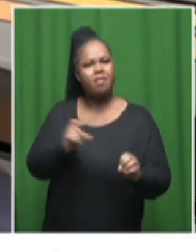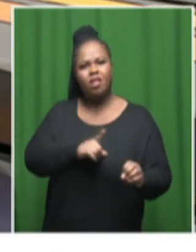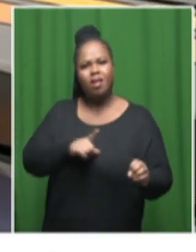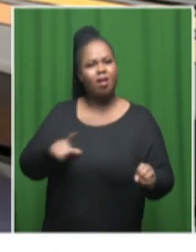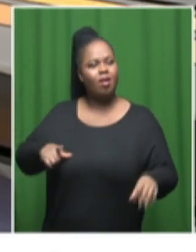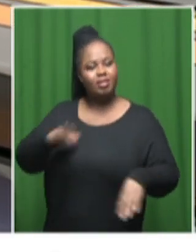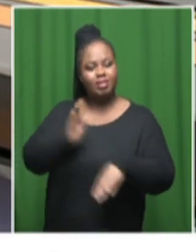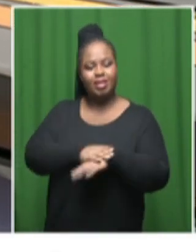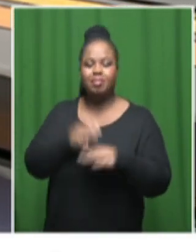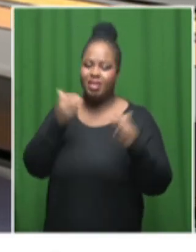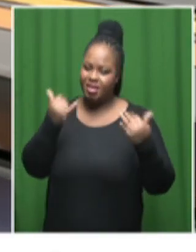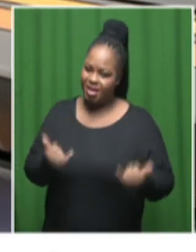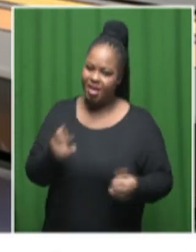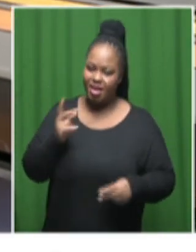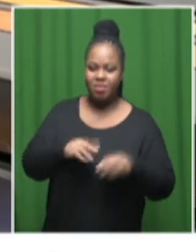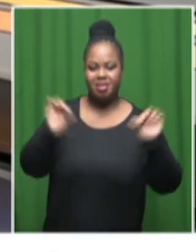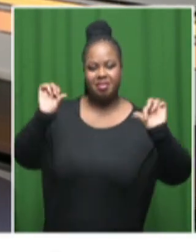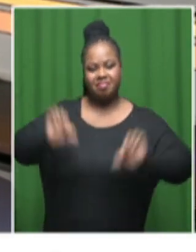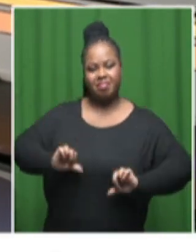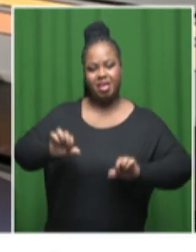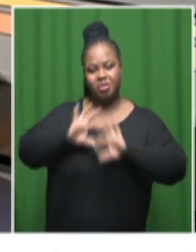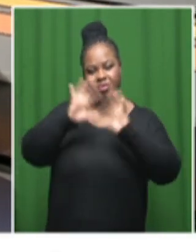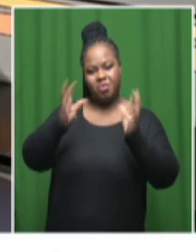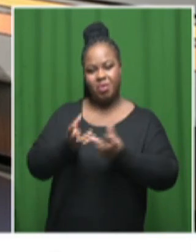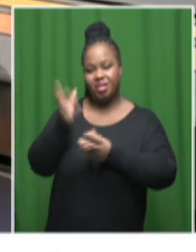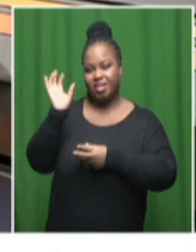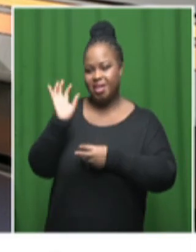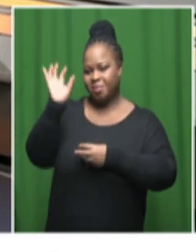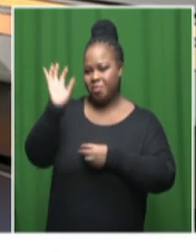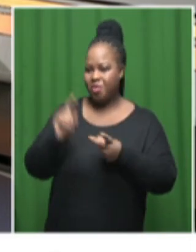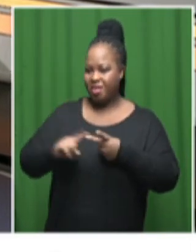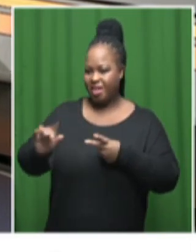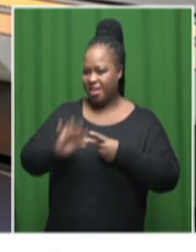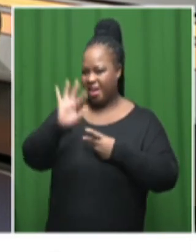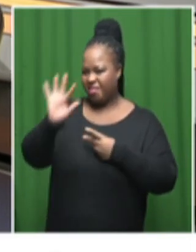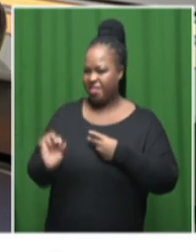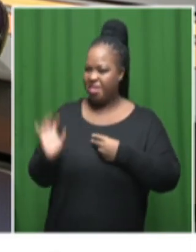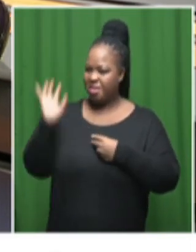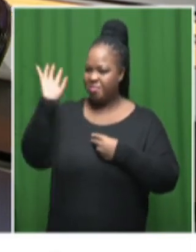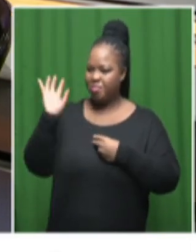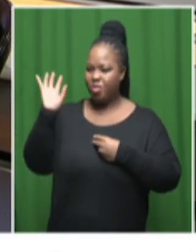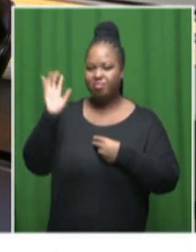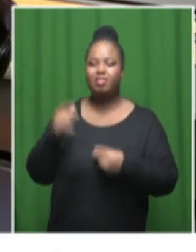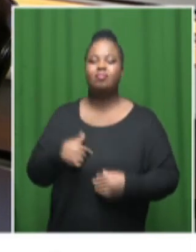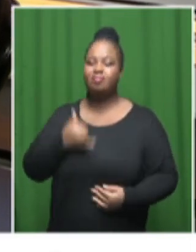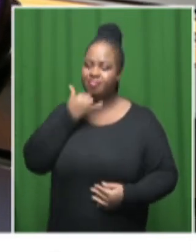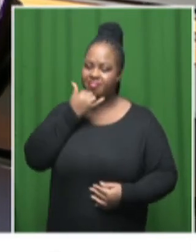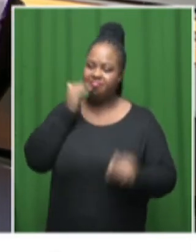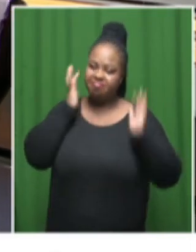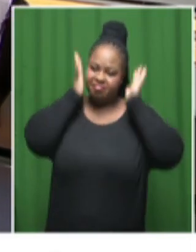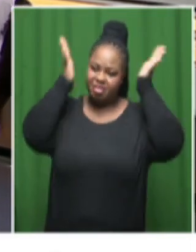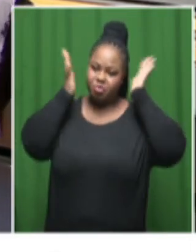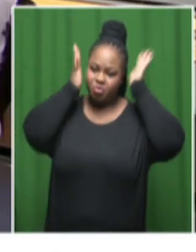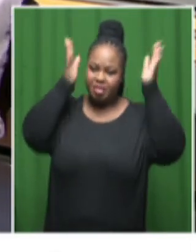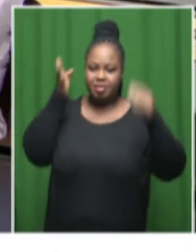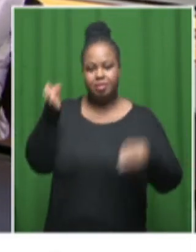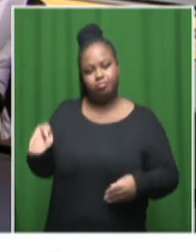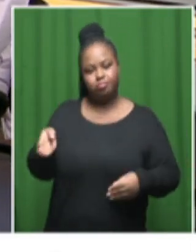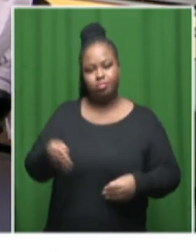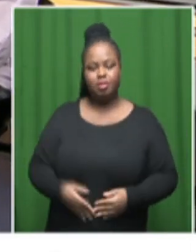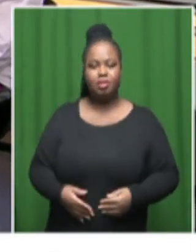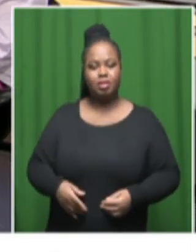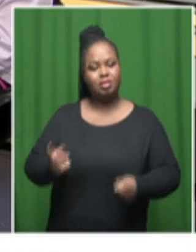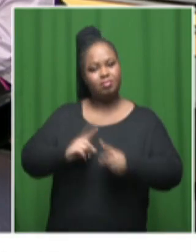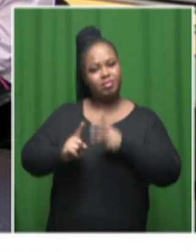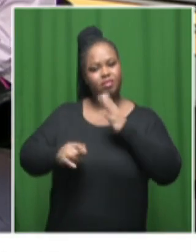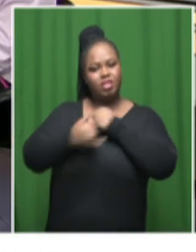time, and now they are now back into World Netball and back into African Netball. I'm happy that Eswatini is here, and all the countries